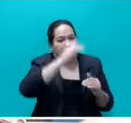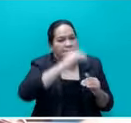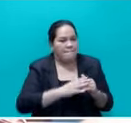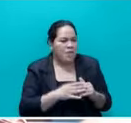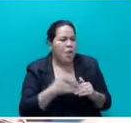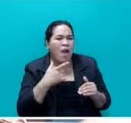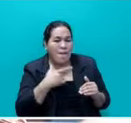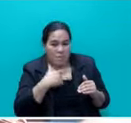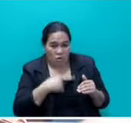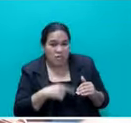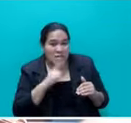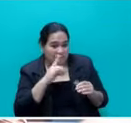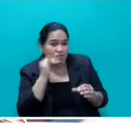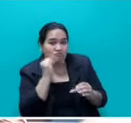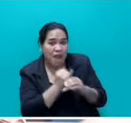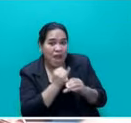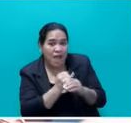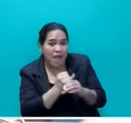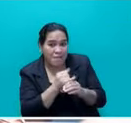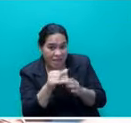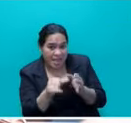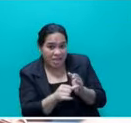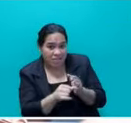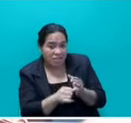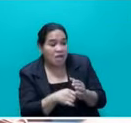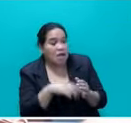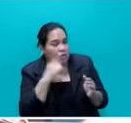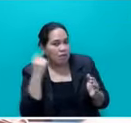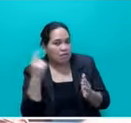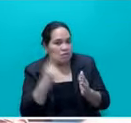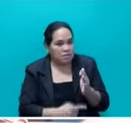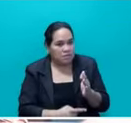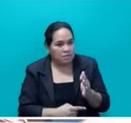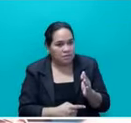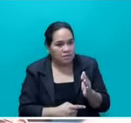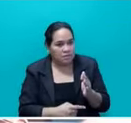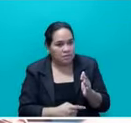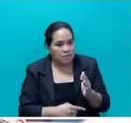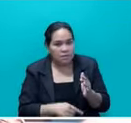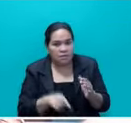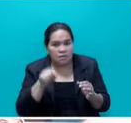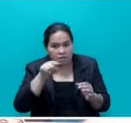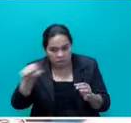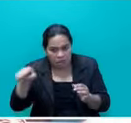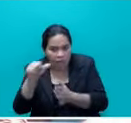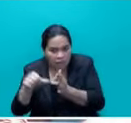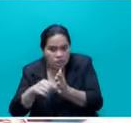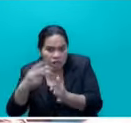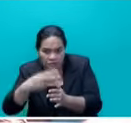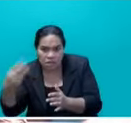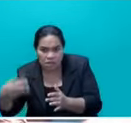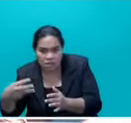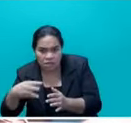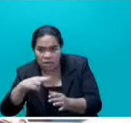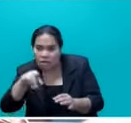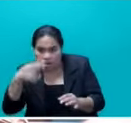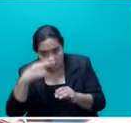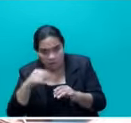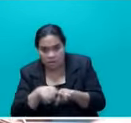Because if they've committed a crime at that age and they're convicted, does it mean they also go on the register, and how long does it last for